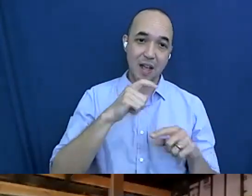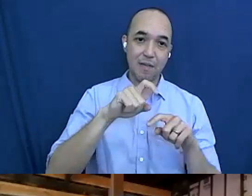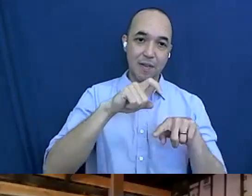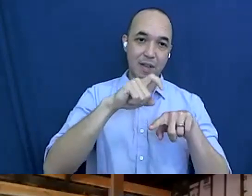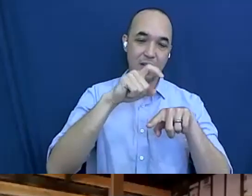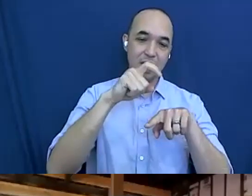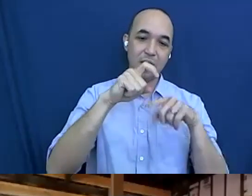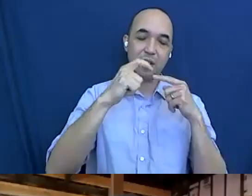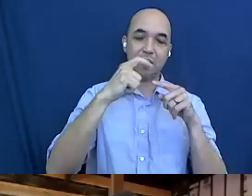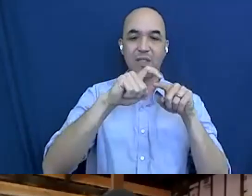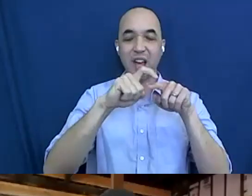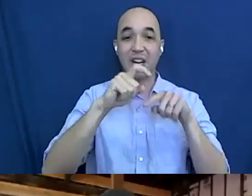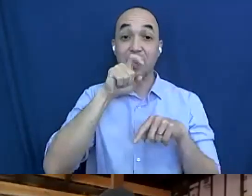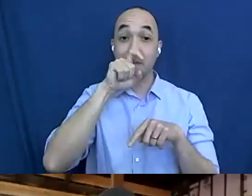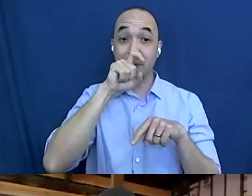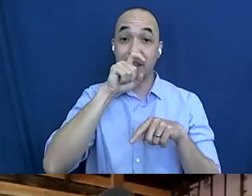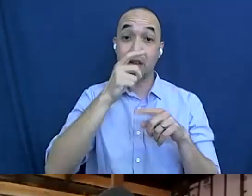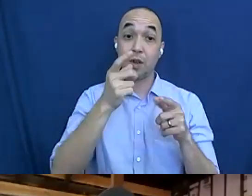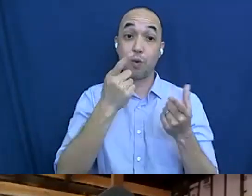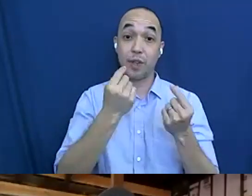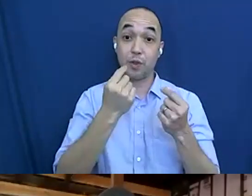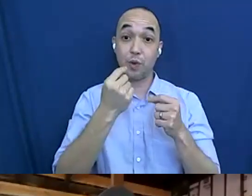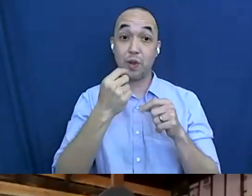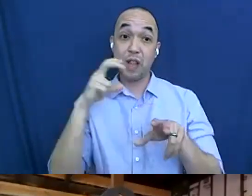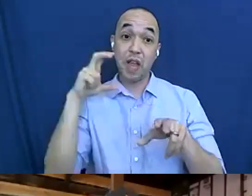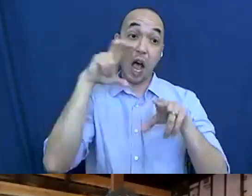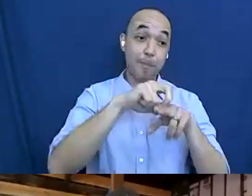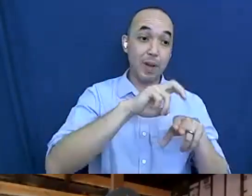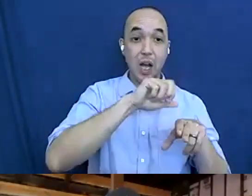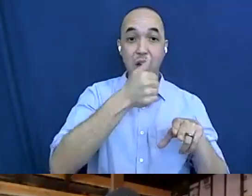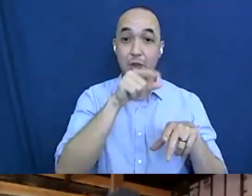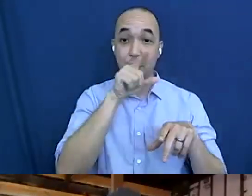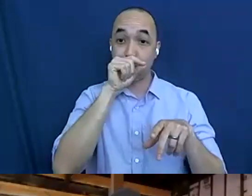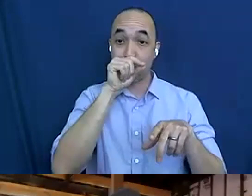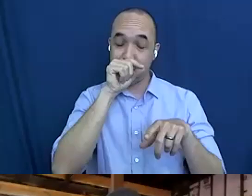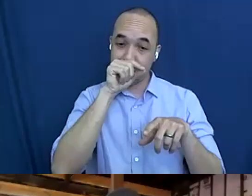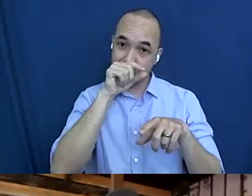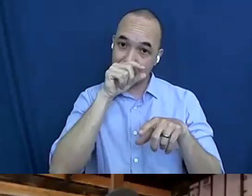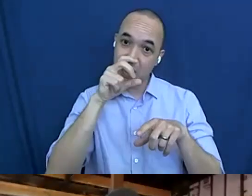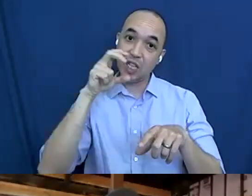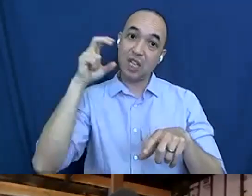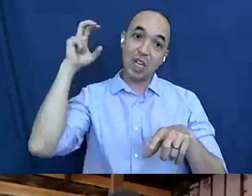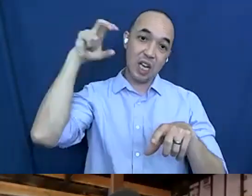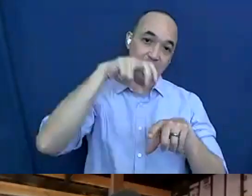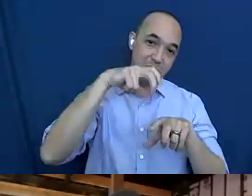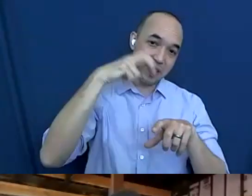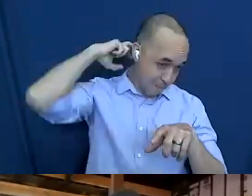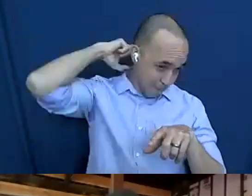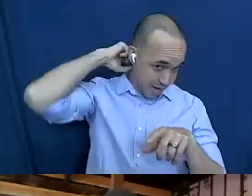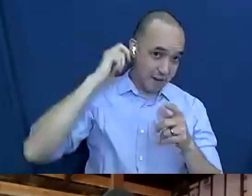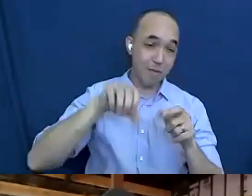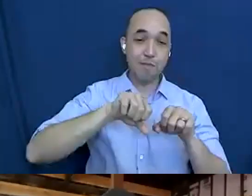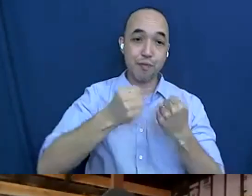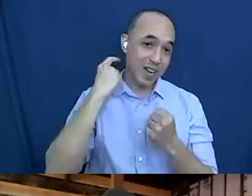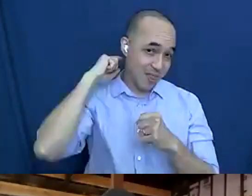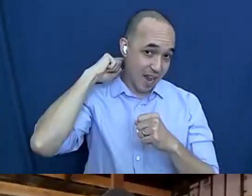decapitate the bird, basically break his neck so that the bird can't turn around and eat him. Hawks actually land on their prey and start to eat while